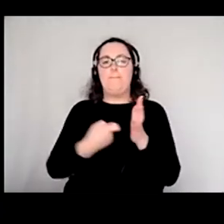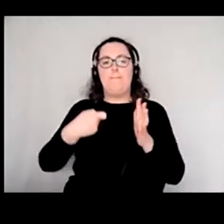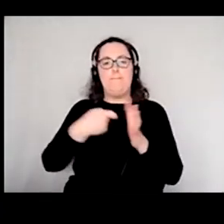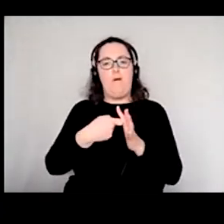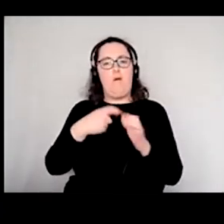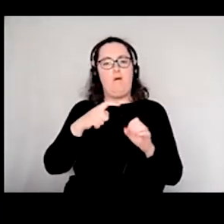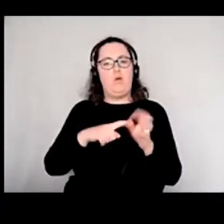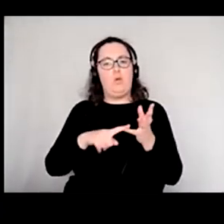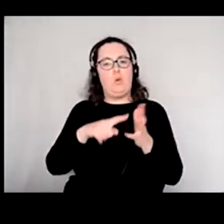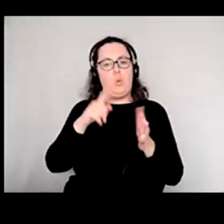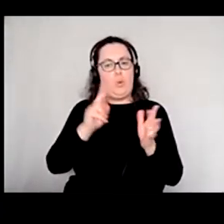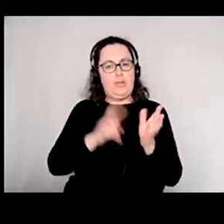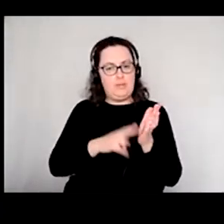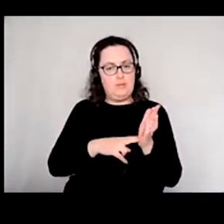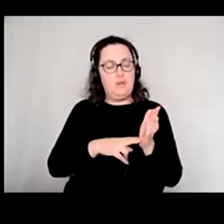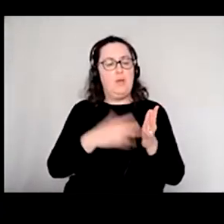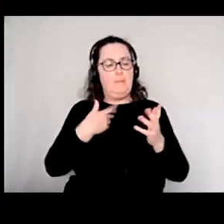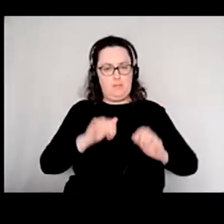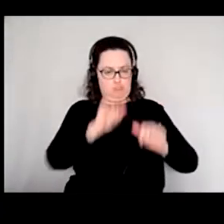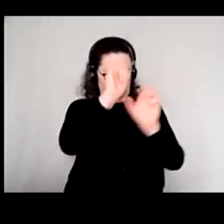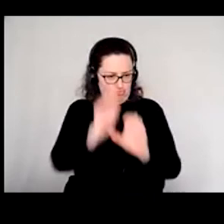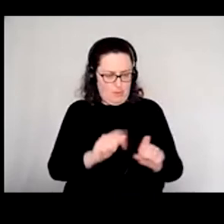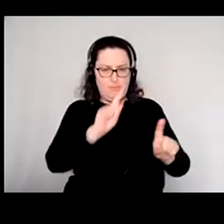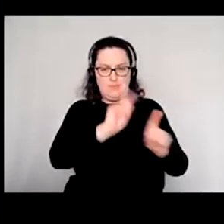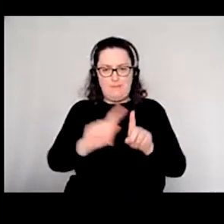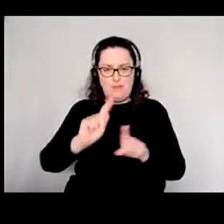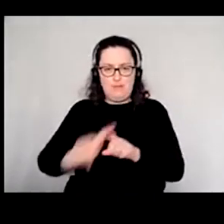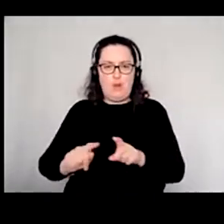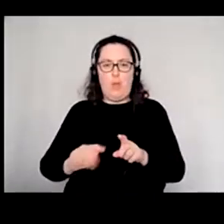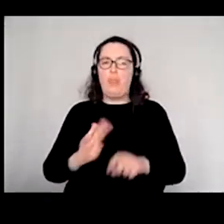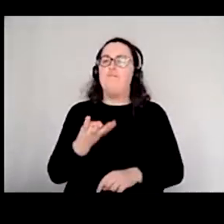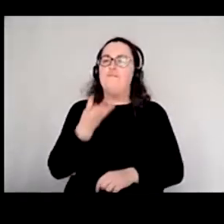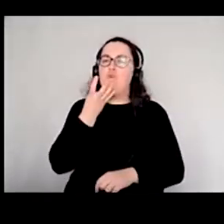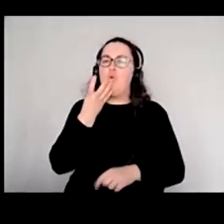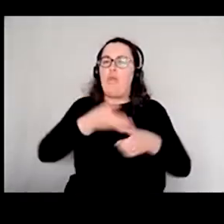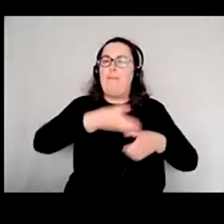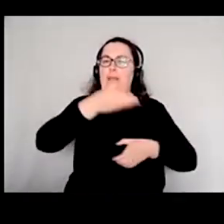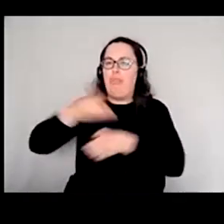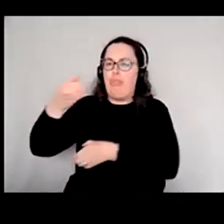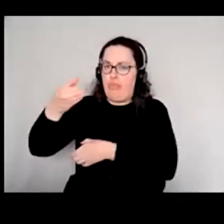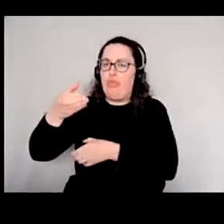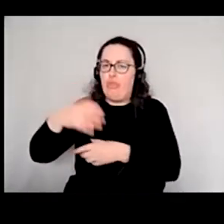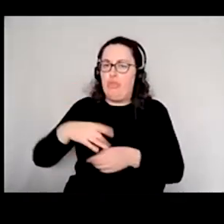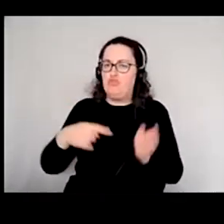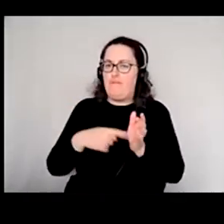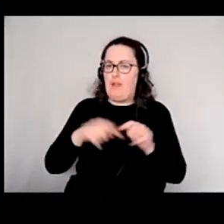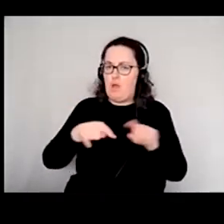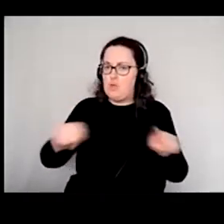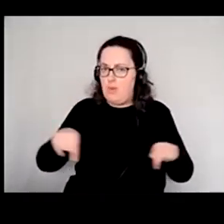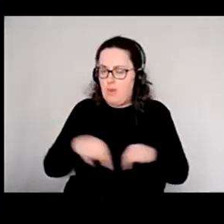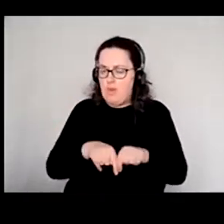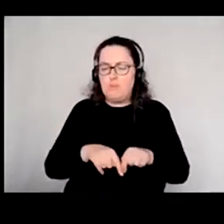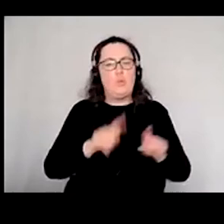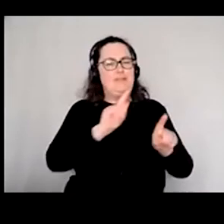of people with limb difference, Alison Lapper on the fourth plinth, but also lots of people with limb